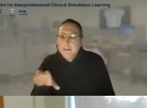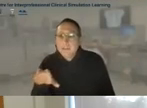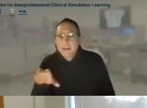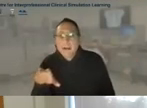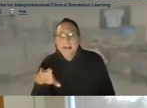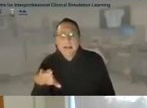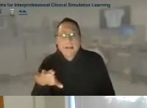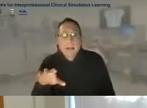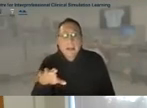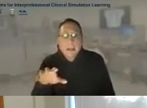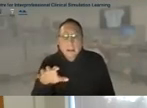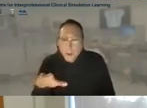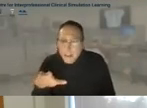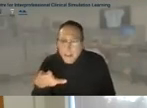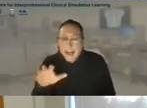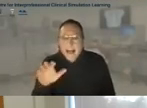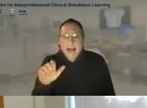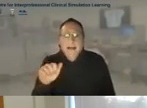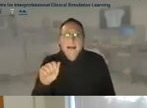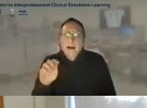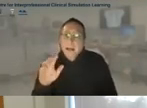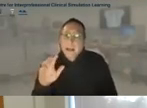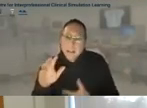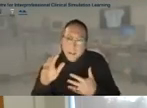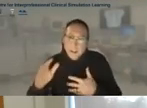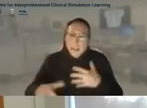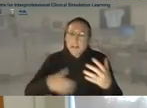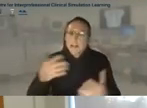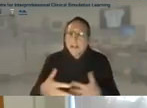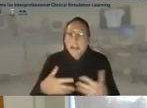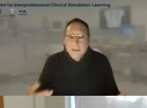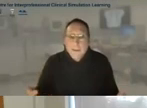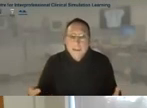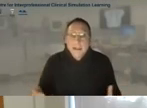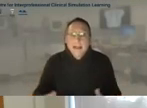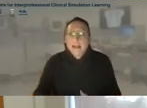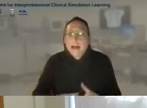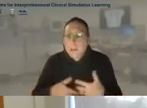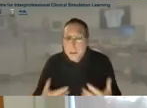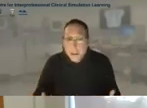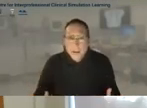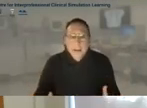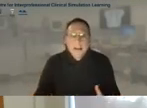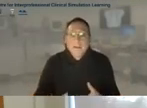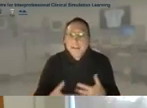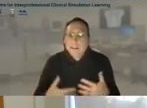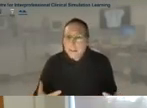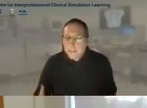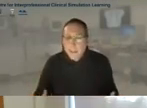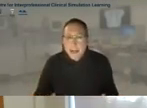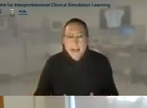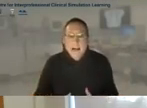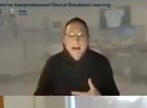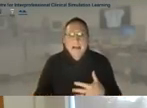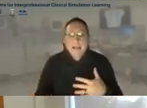lived experience and the learning that they had, how that in turn changed their behaviors, and how in turn the results of